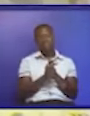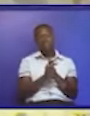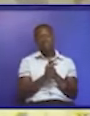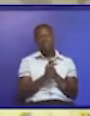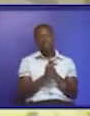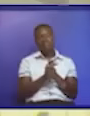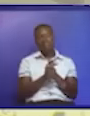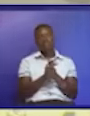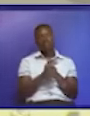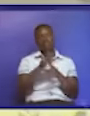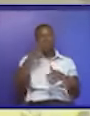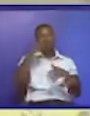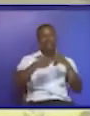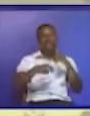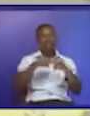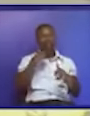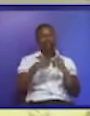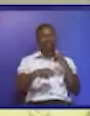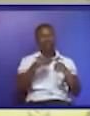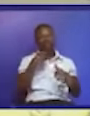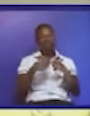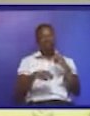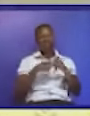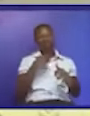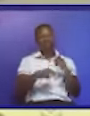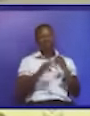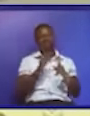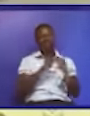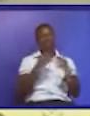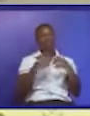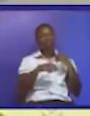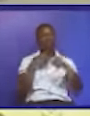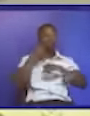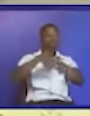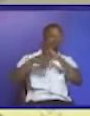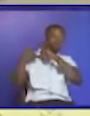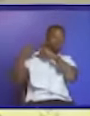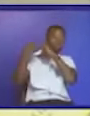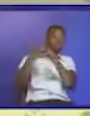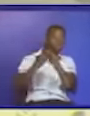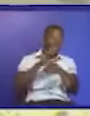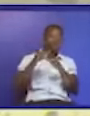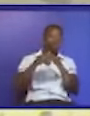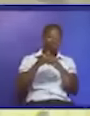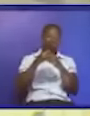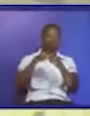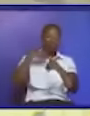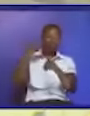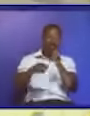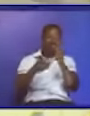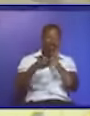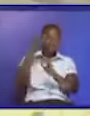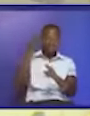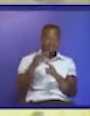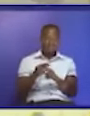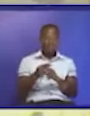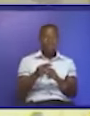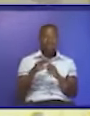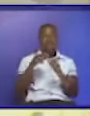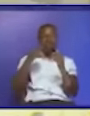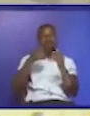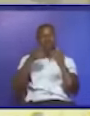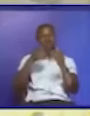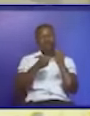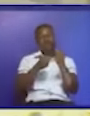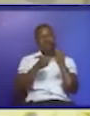Long-standing issues of captivity must give way in the name of Jesus. I trust the Lord that there are ministries that